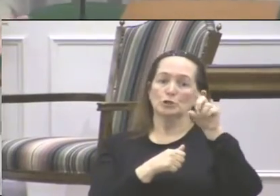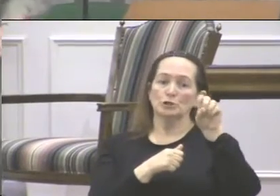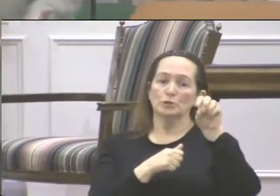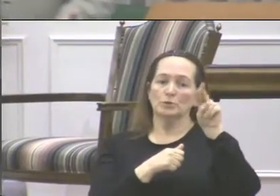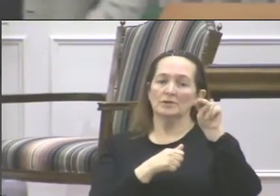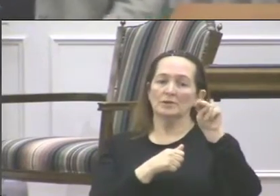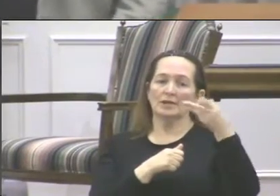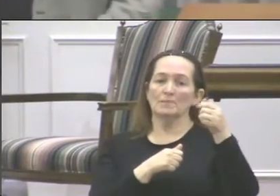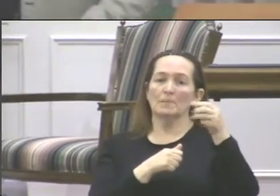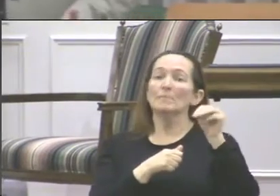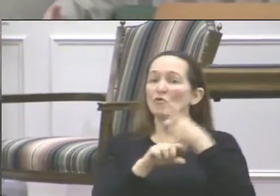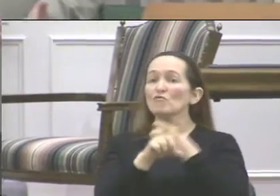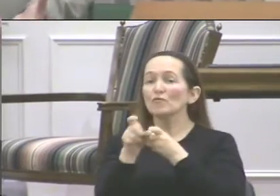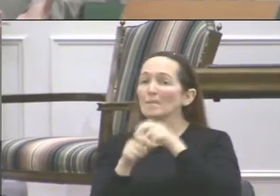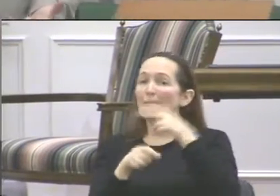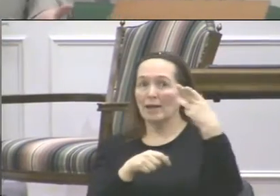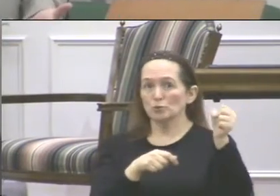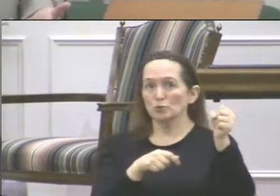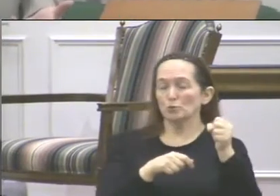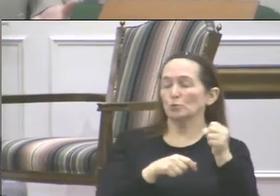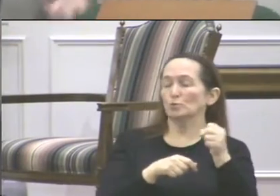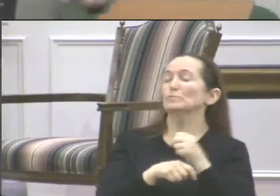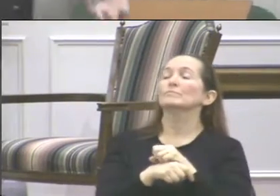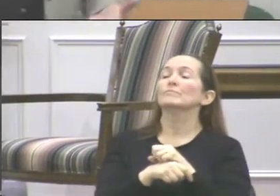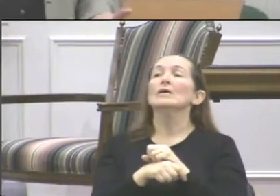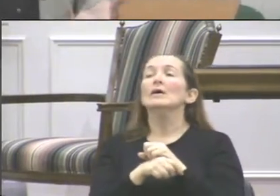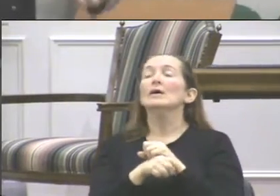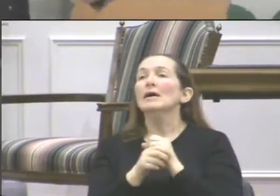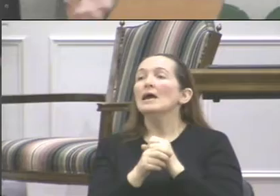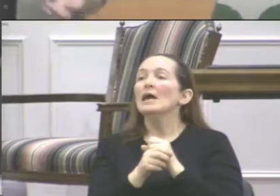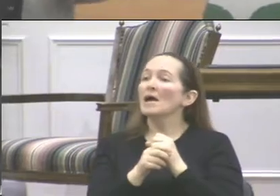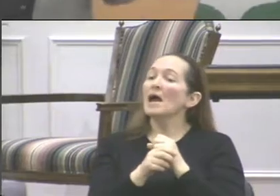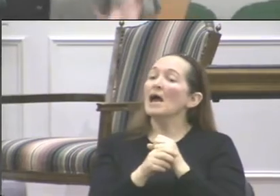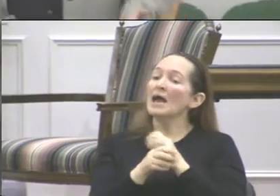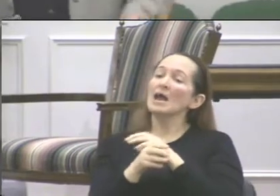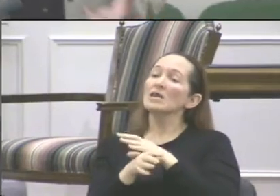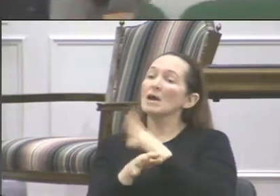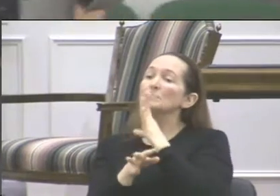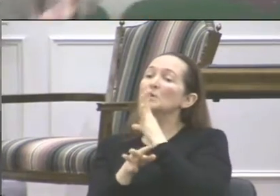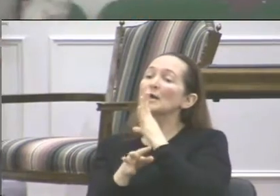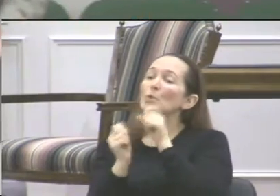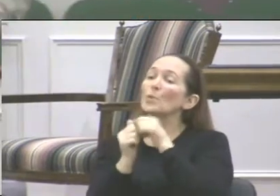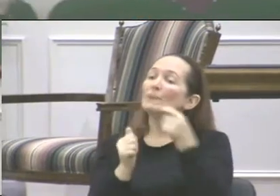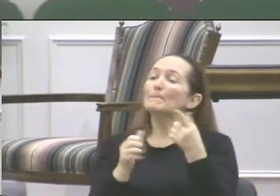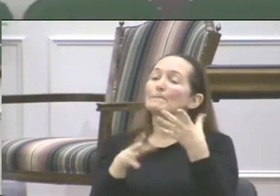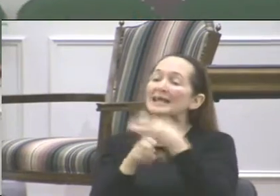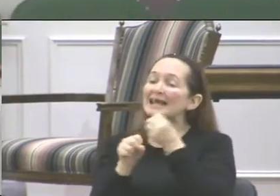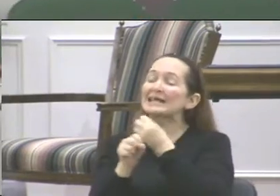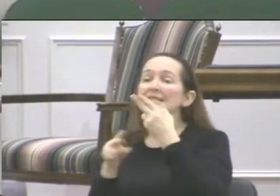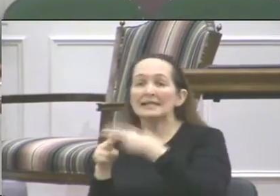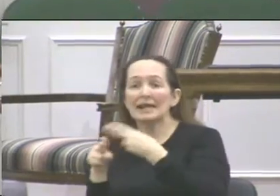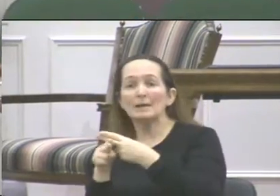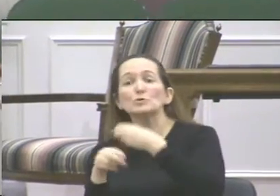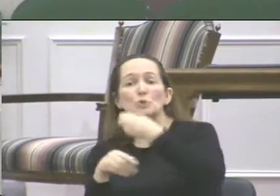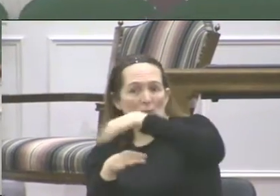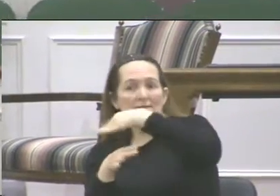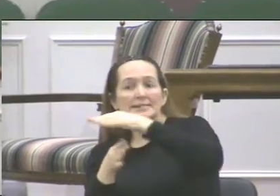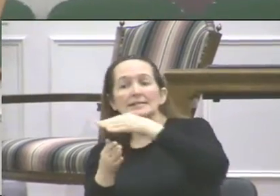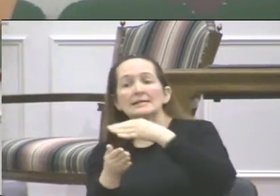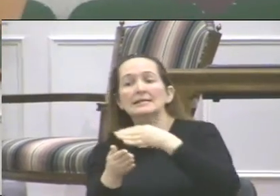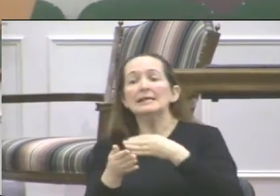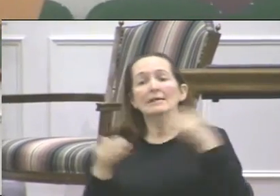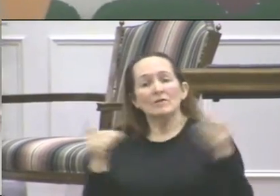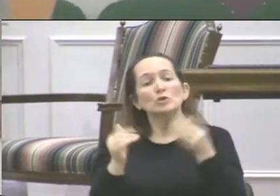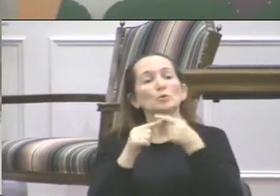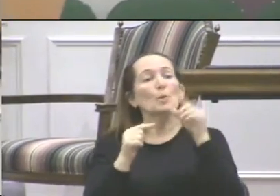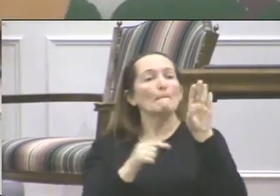I work with our baccalaureate service. And I'm constantly in there talking with them, getting the names so we can send out invitations